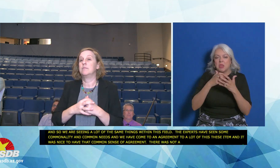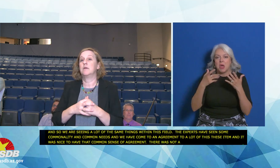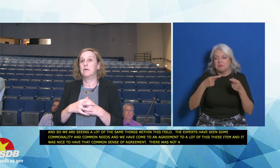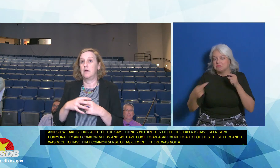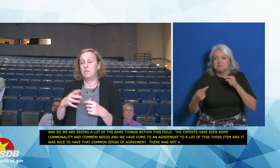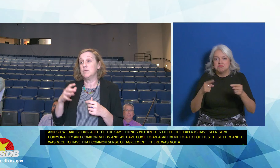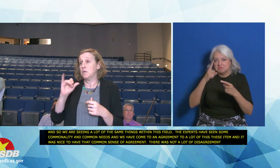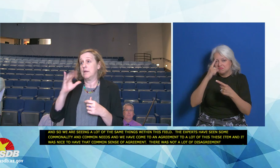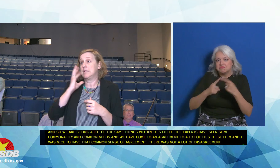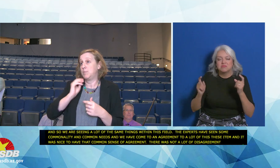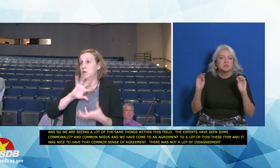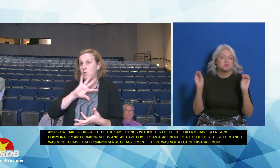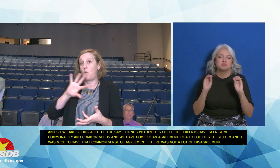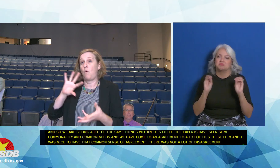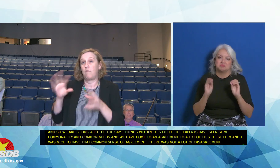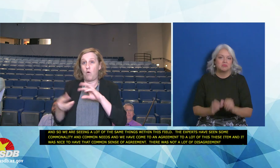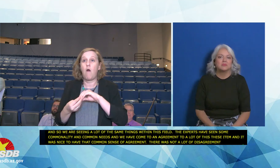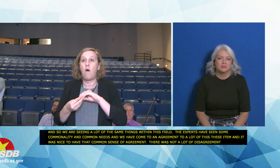disagreement.